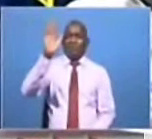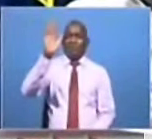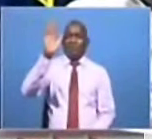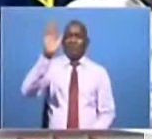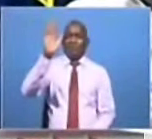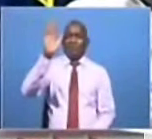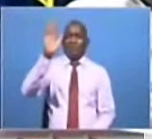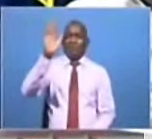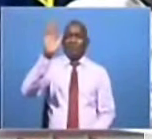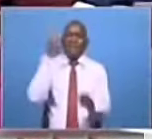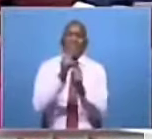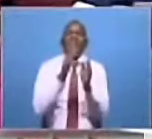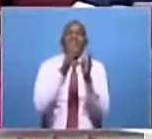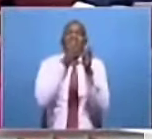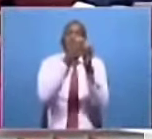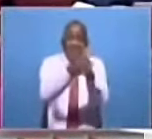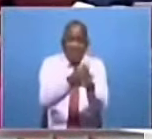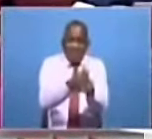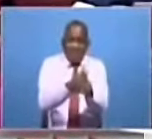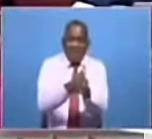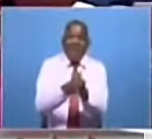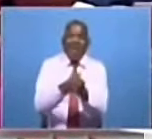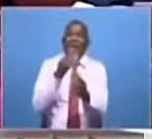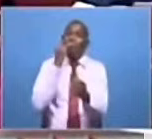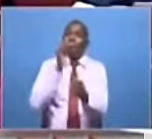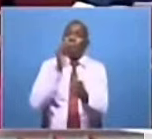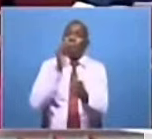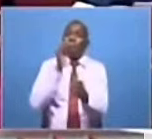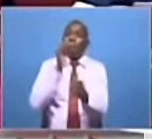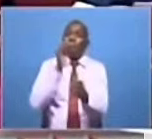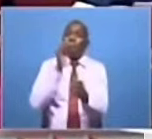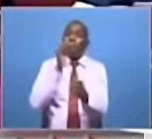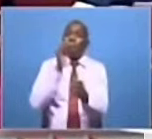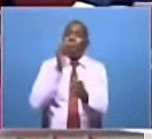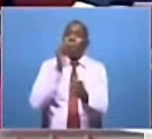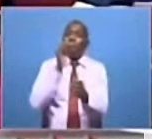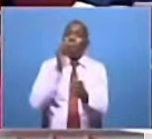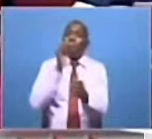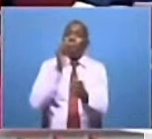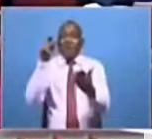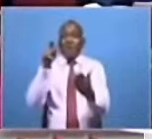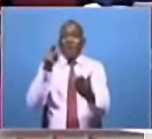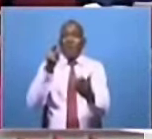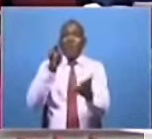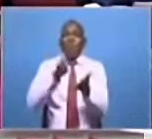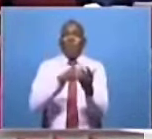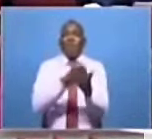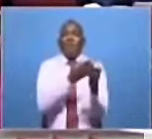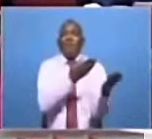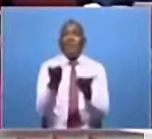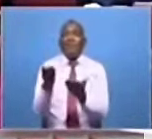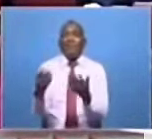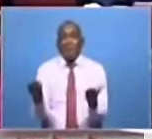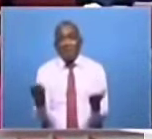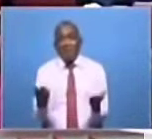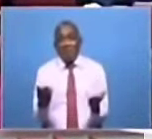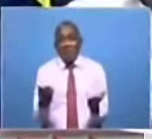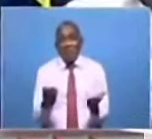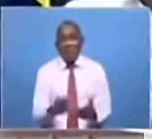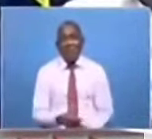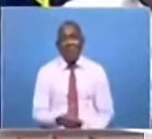just asking a question. Were they not sworn to before you put your witnesses in for